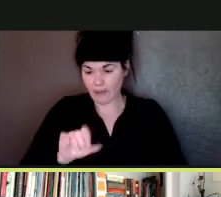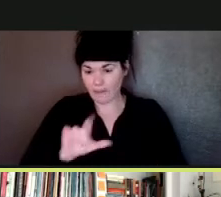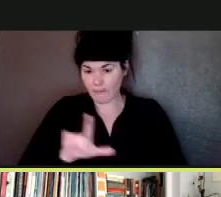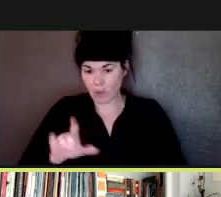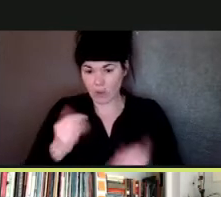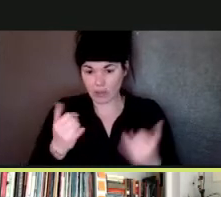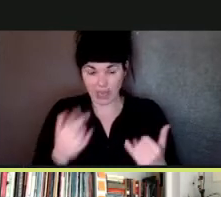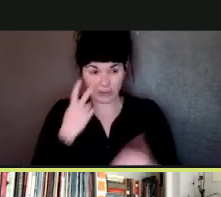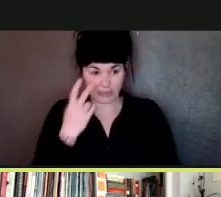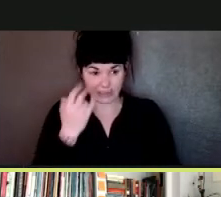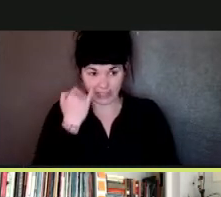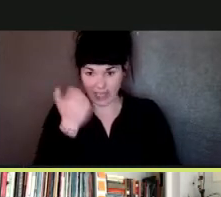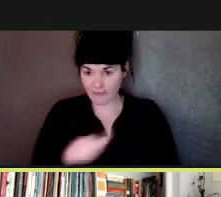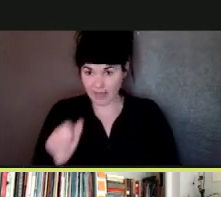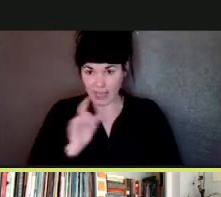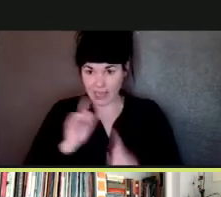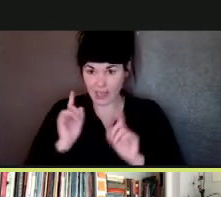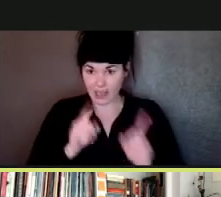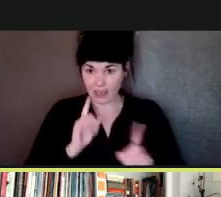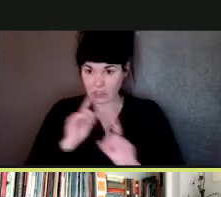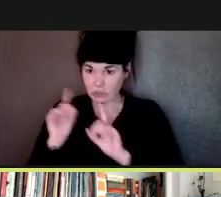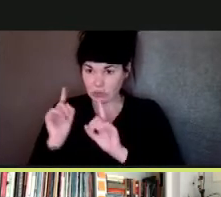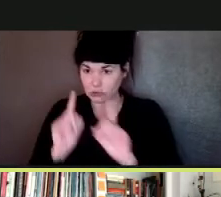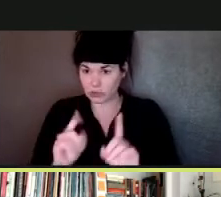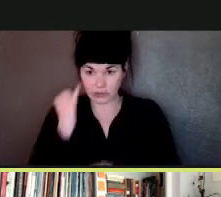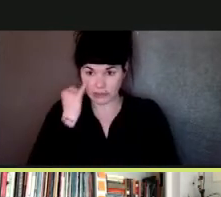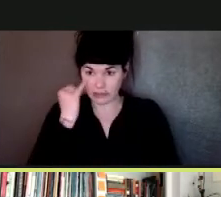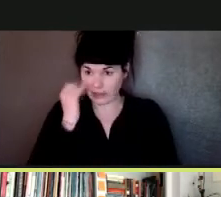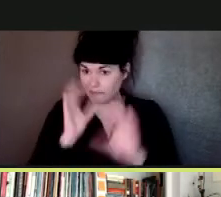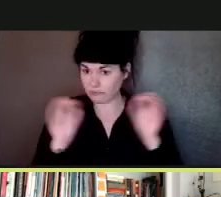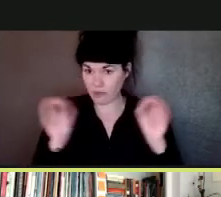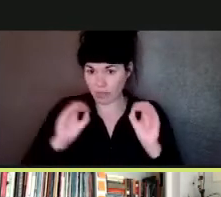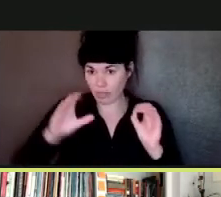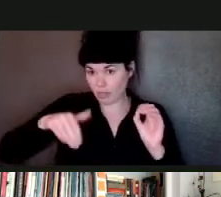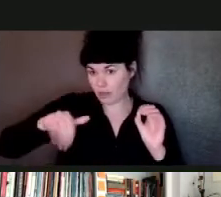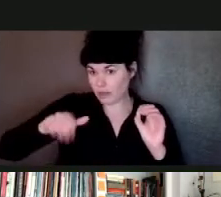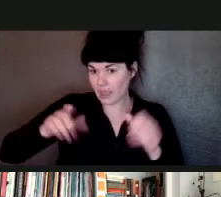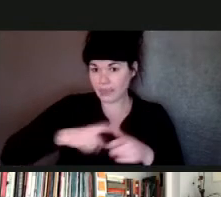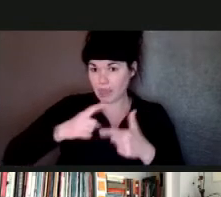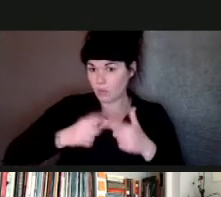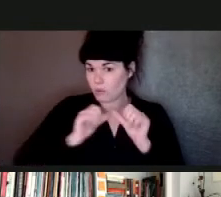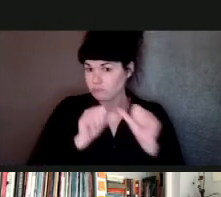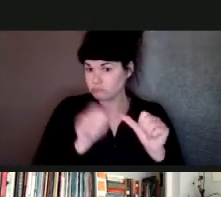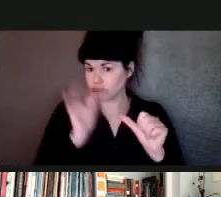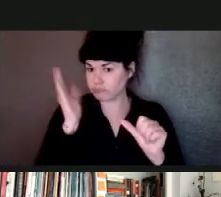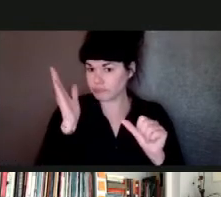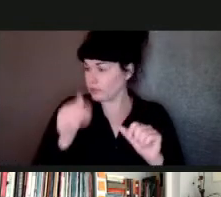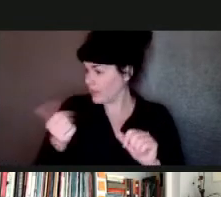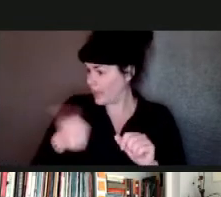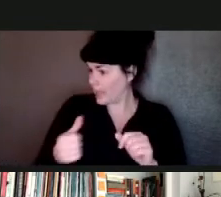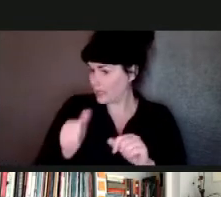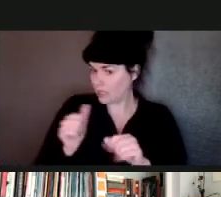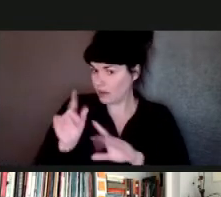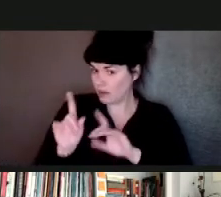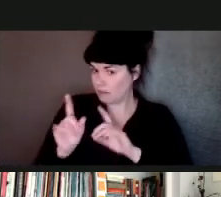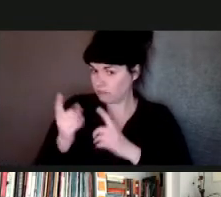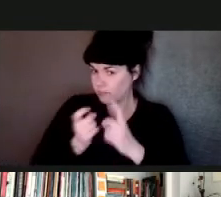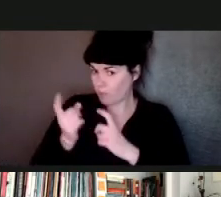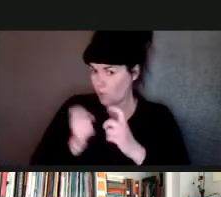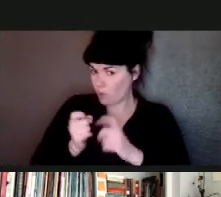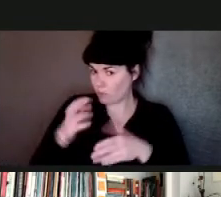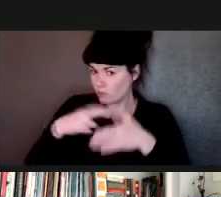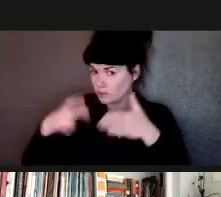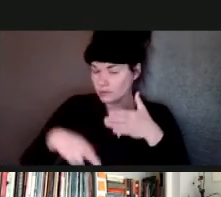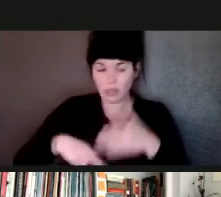keep on with my presentation and we'll jump back to the poll later. Do we have any poll results? I am not seeing any just yet, but as soon as I do, I